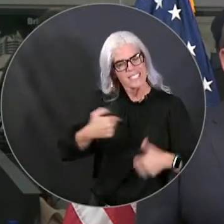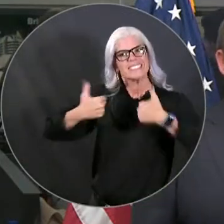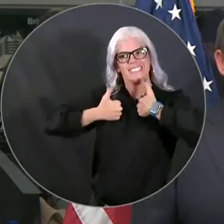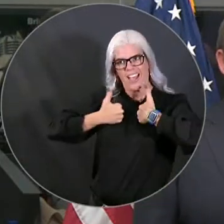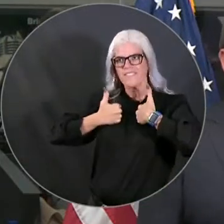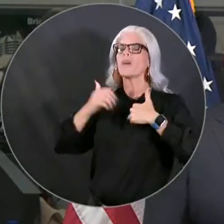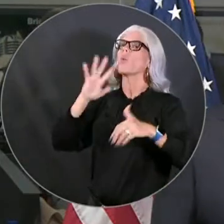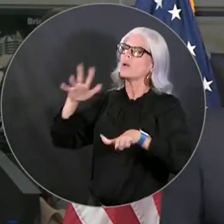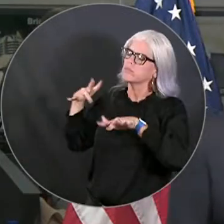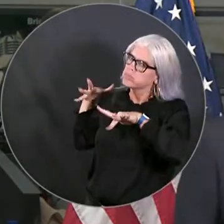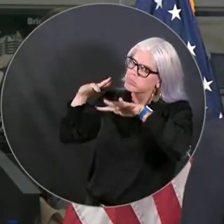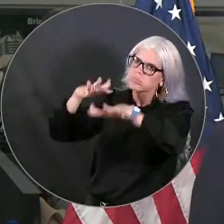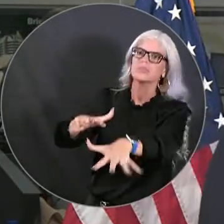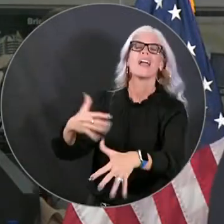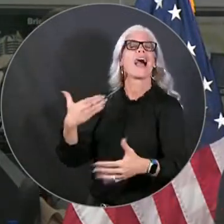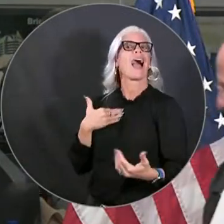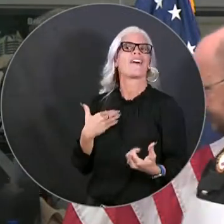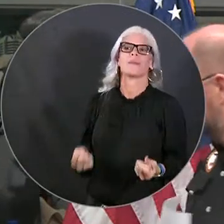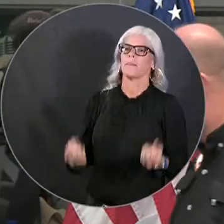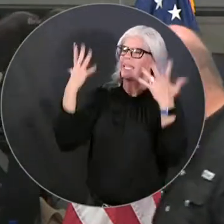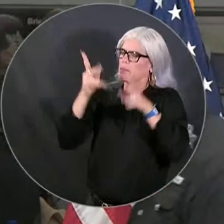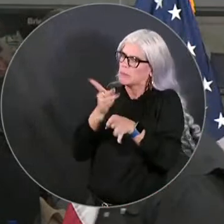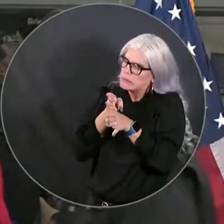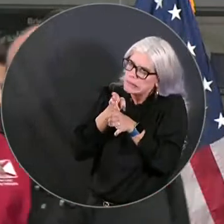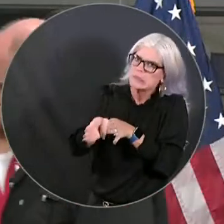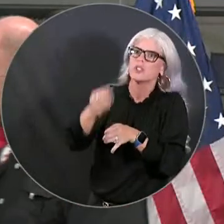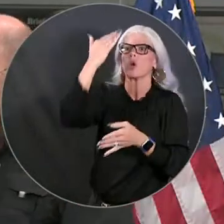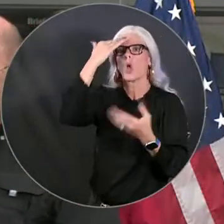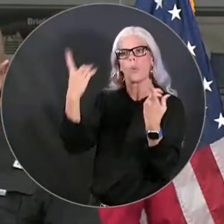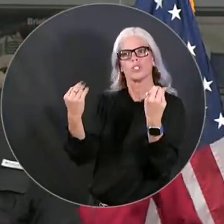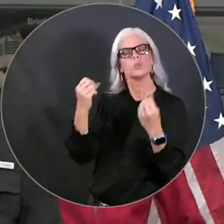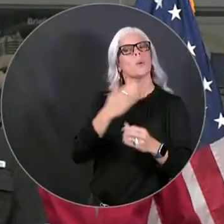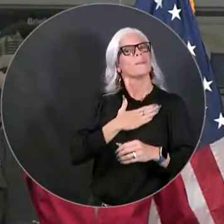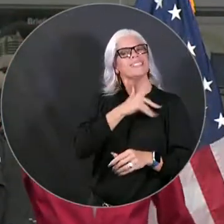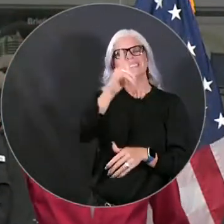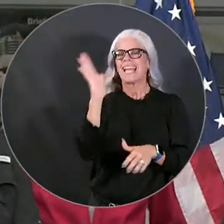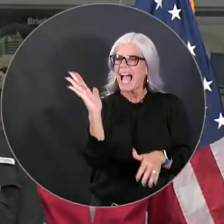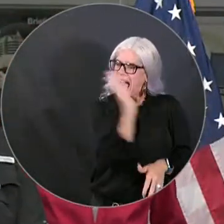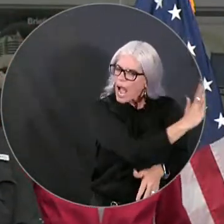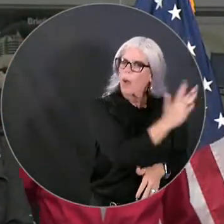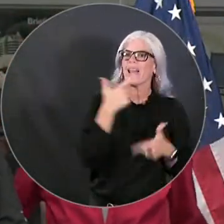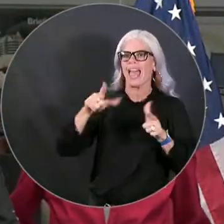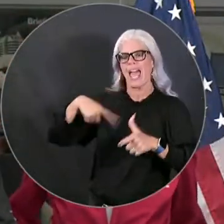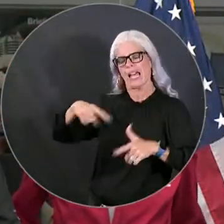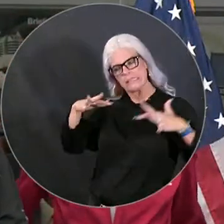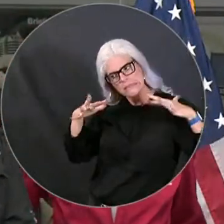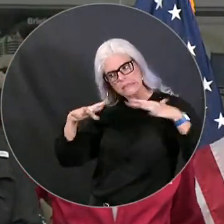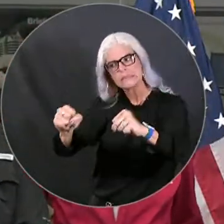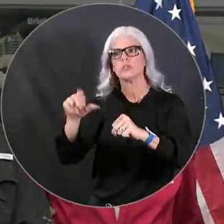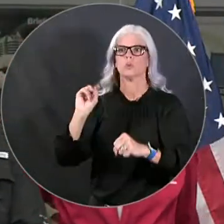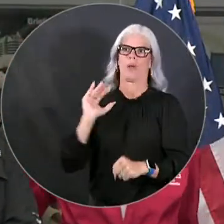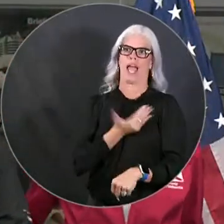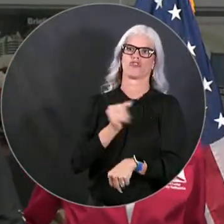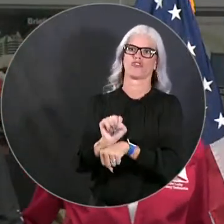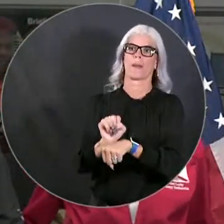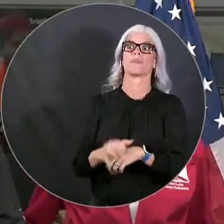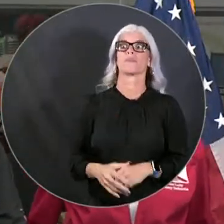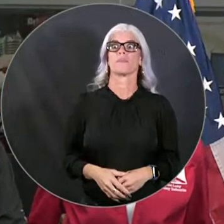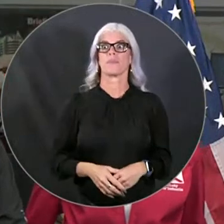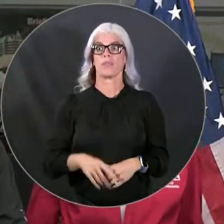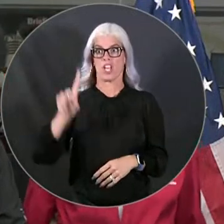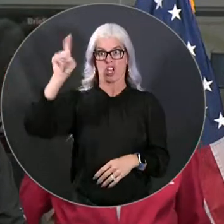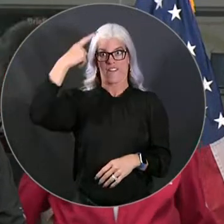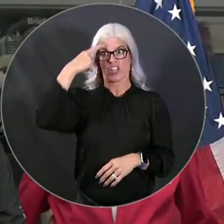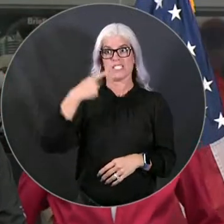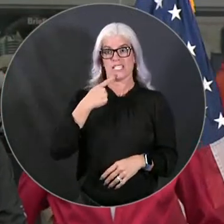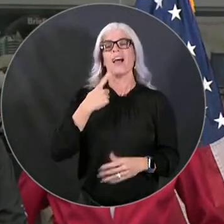We need you out of our way so we can get our job done. Thank you. But also just note, I mean, as this exits the state, it's going to go into the